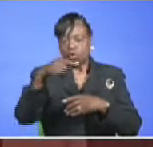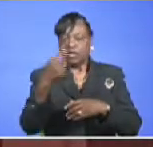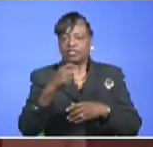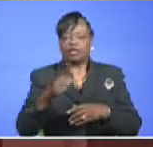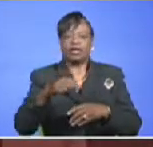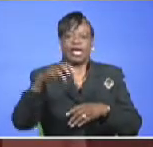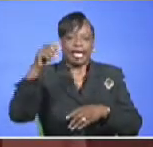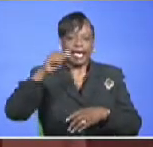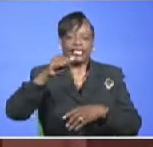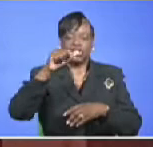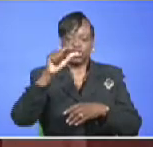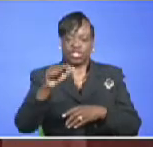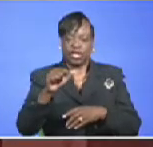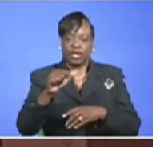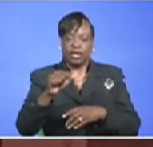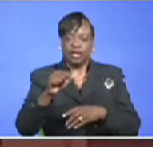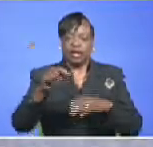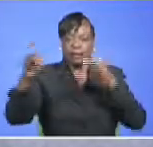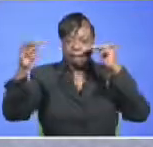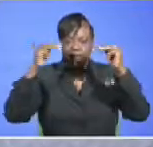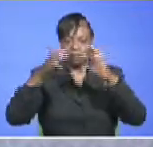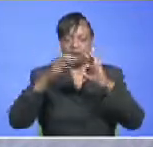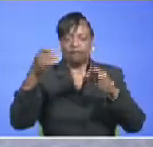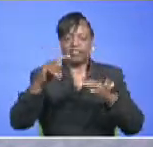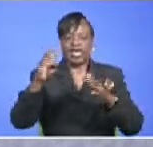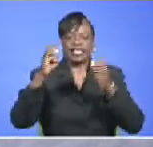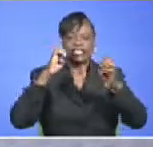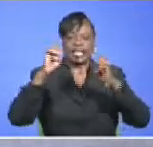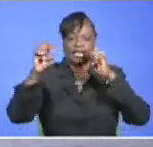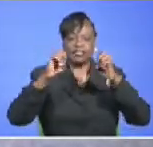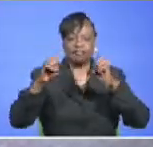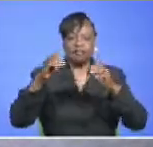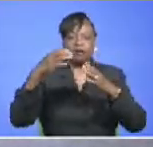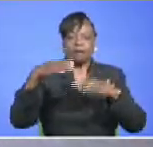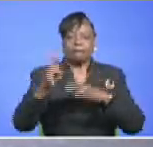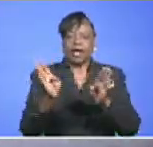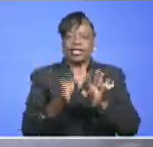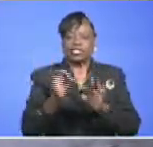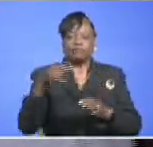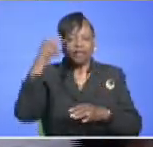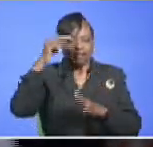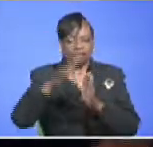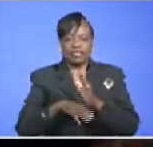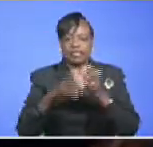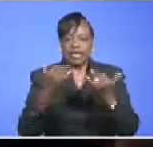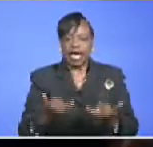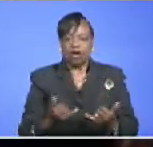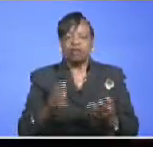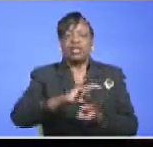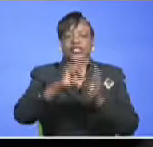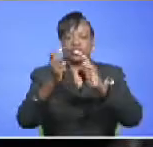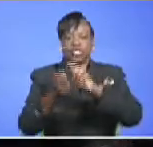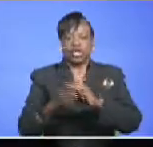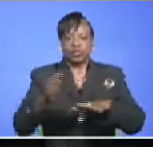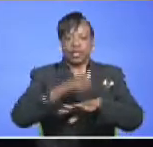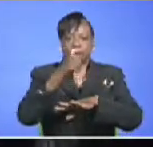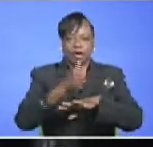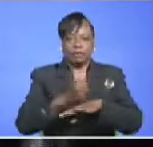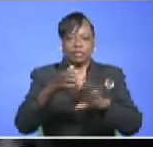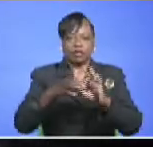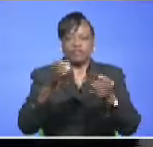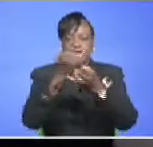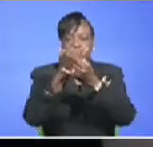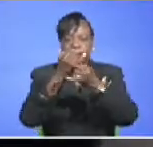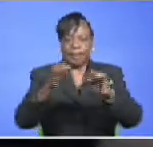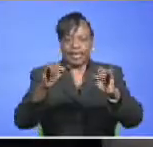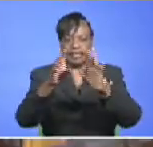and member of the executive branch of government. However, Prime Minister Minnis said that has now changed with the appointment of an